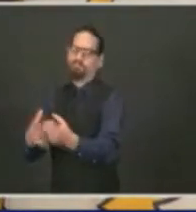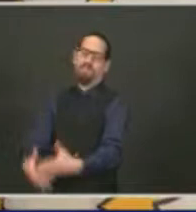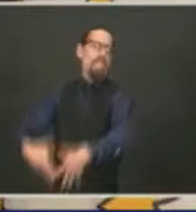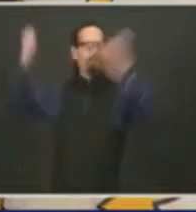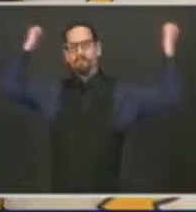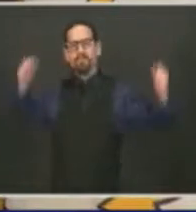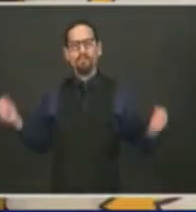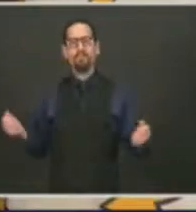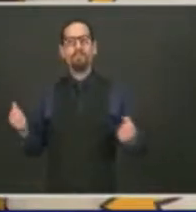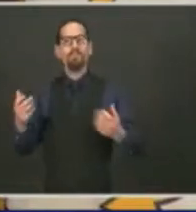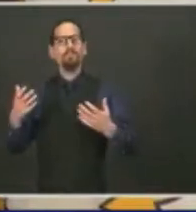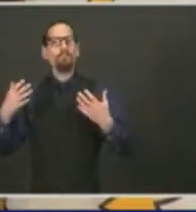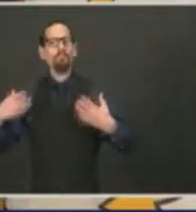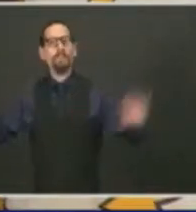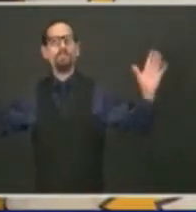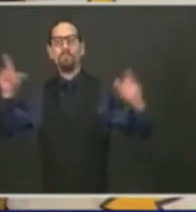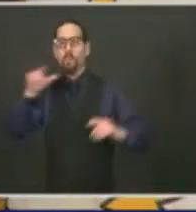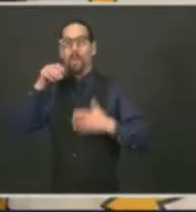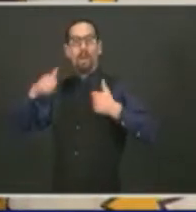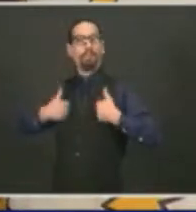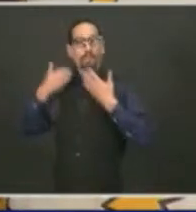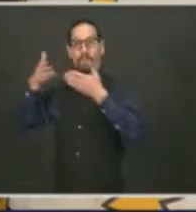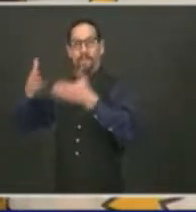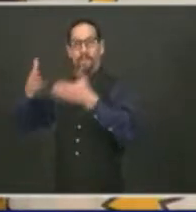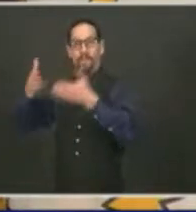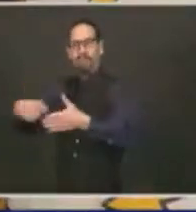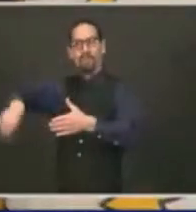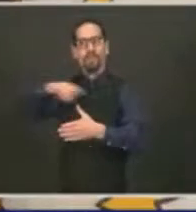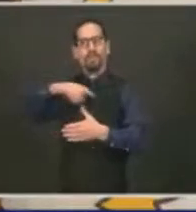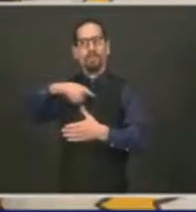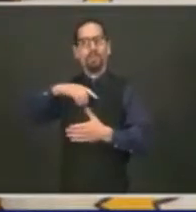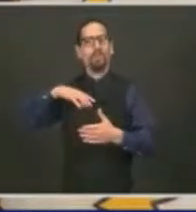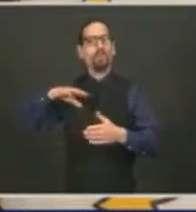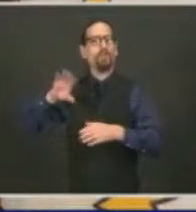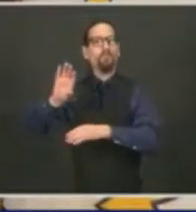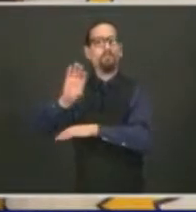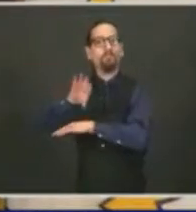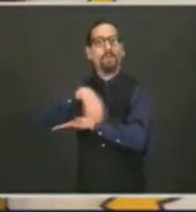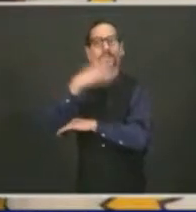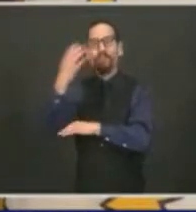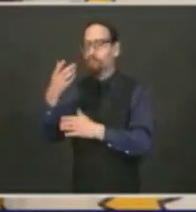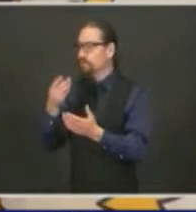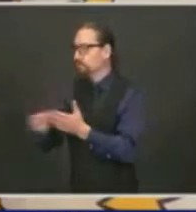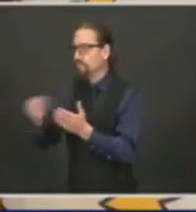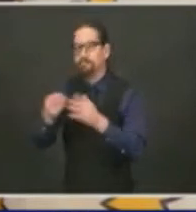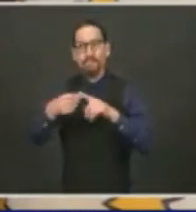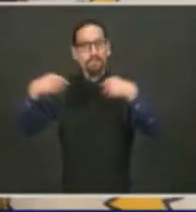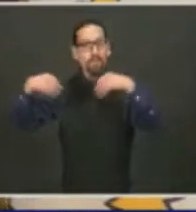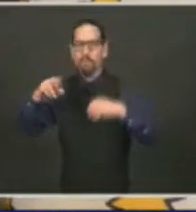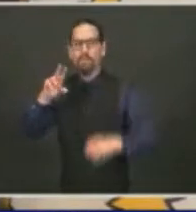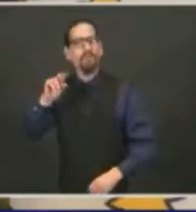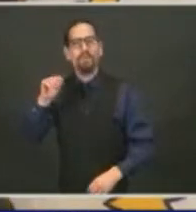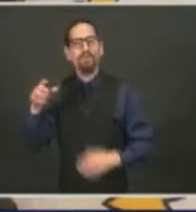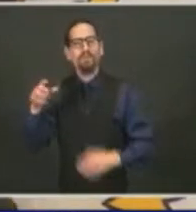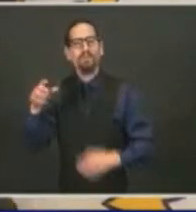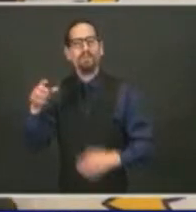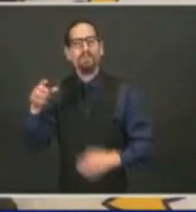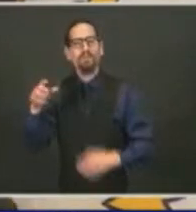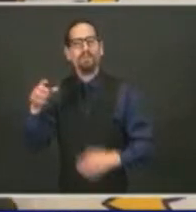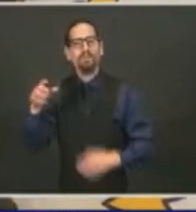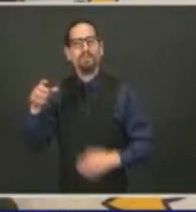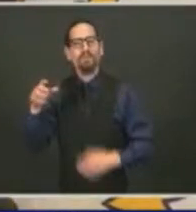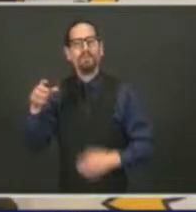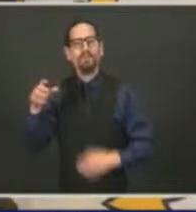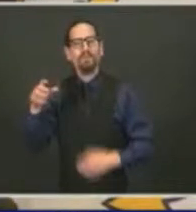the residents of Whoville knew Christmas doesn't come from a store, it means a whole lot more. And folks, Christmas does mean a whole lot more to